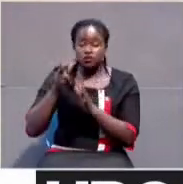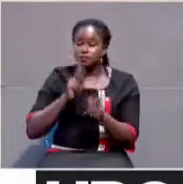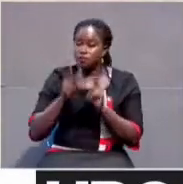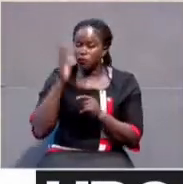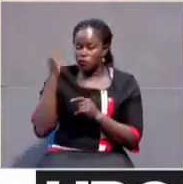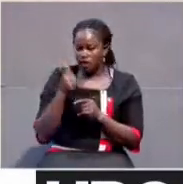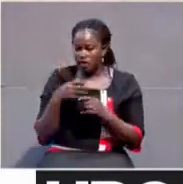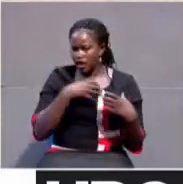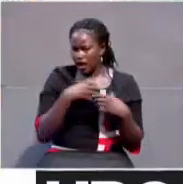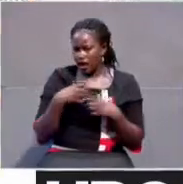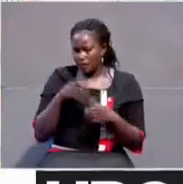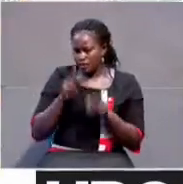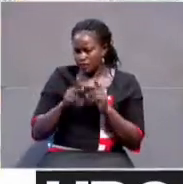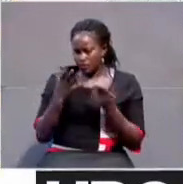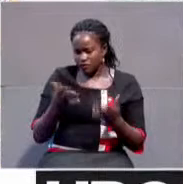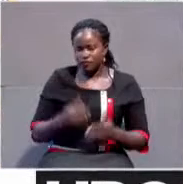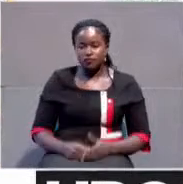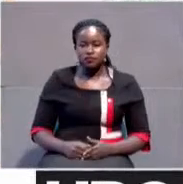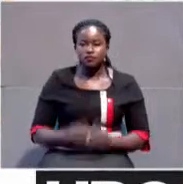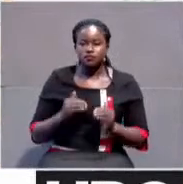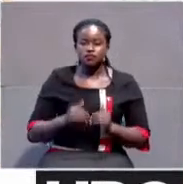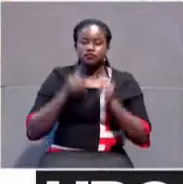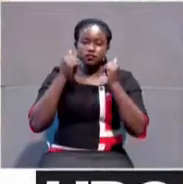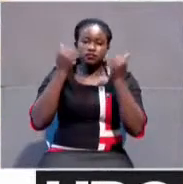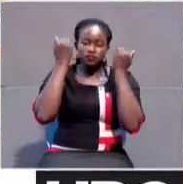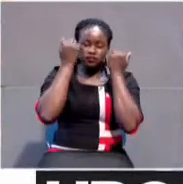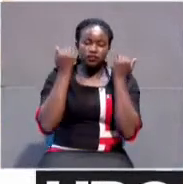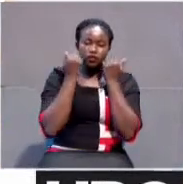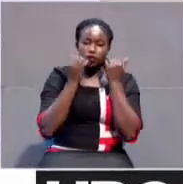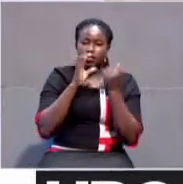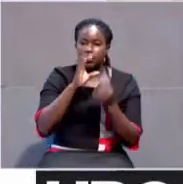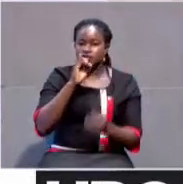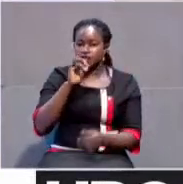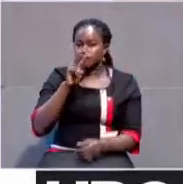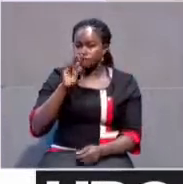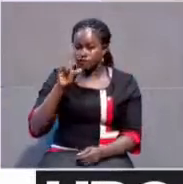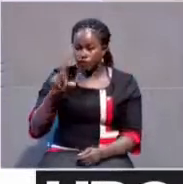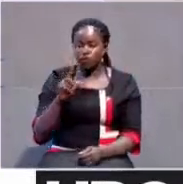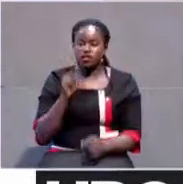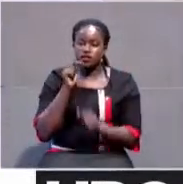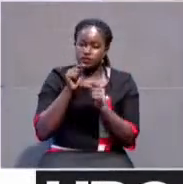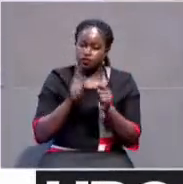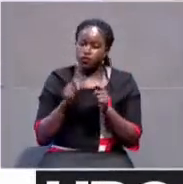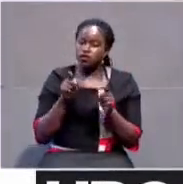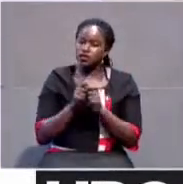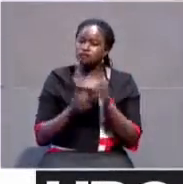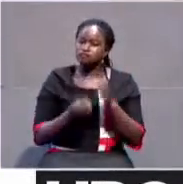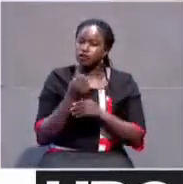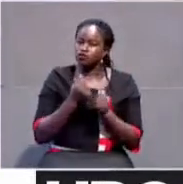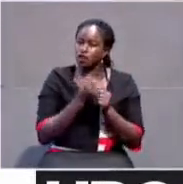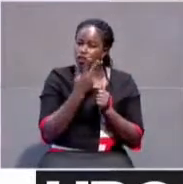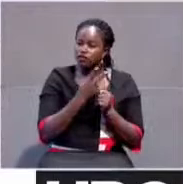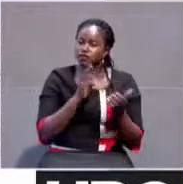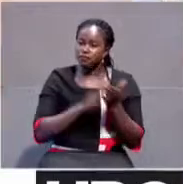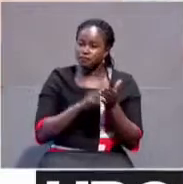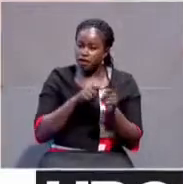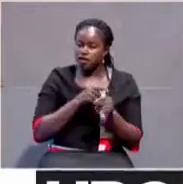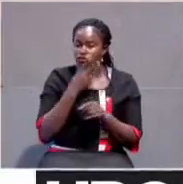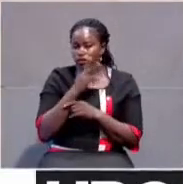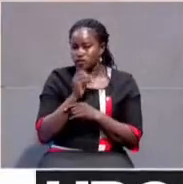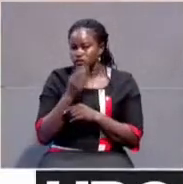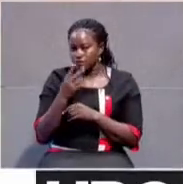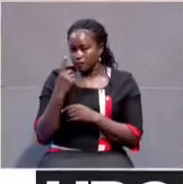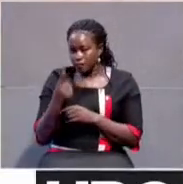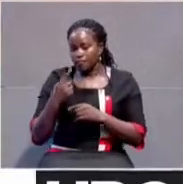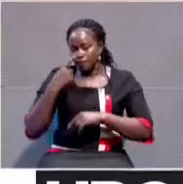these UPDF officials. High Court Civil Division before Judge Emmanuel Waguma has also set 12th May 2021, the